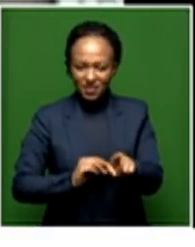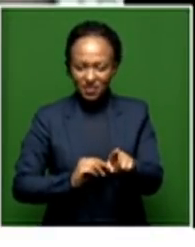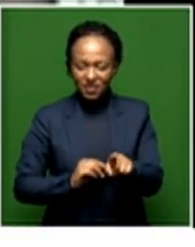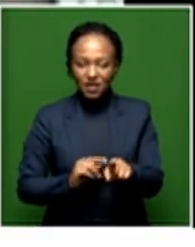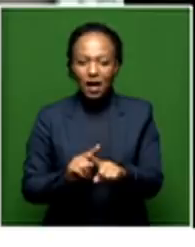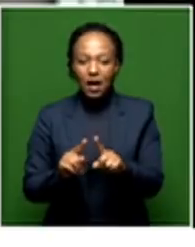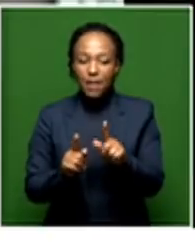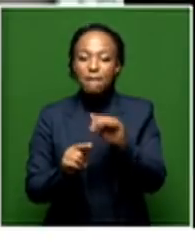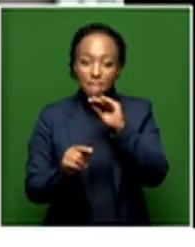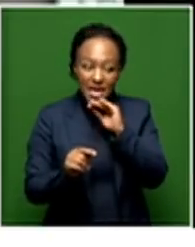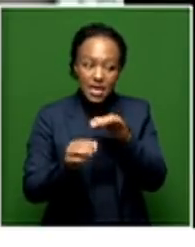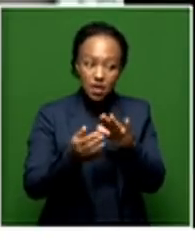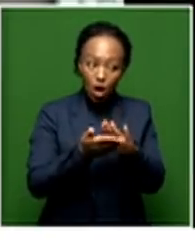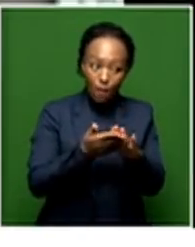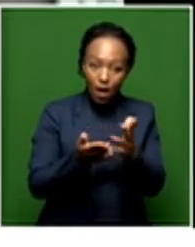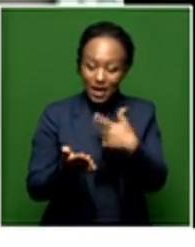period between the